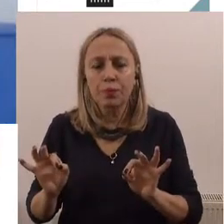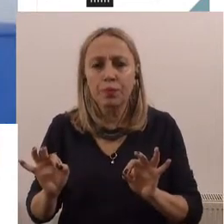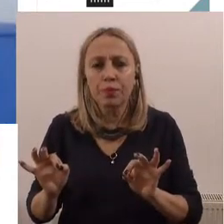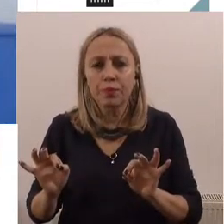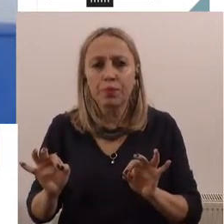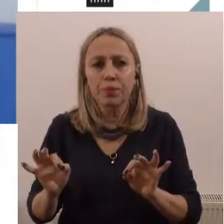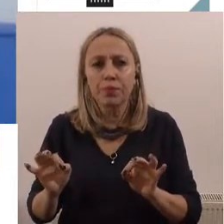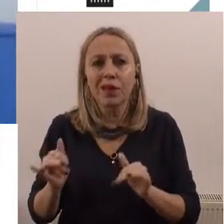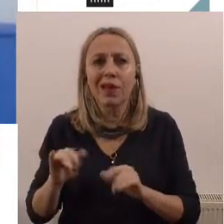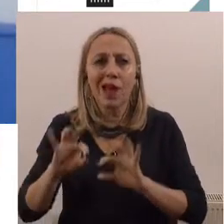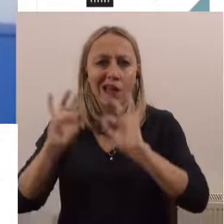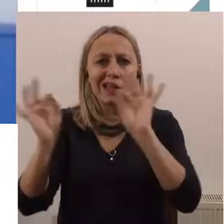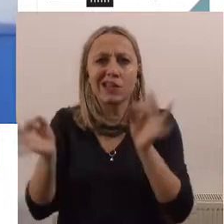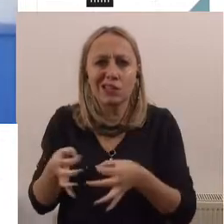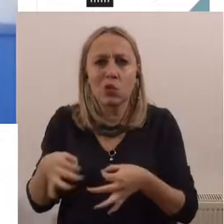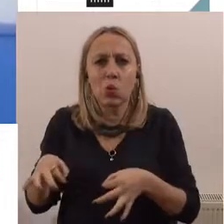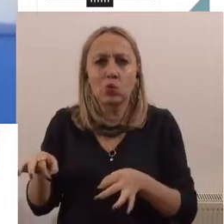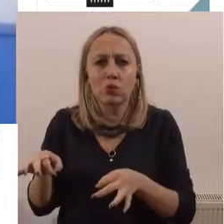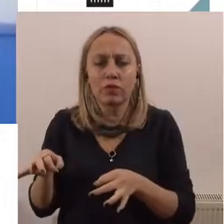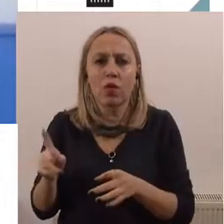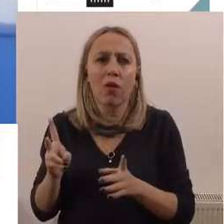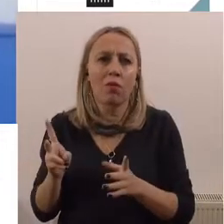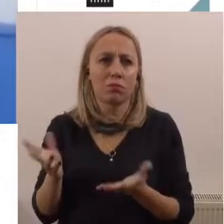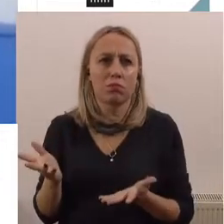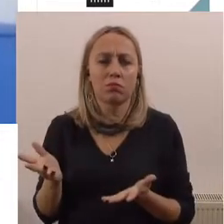that you have access to the art.